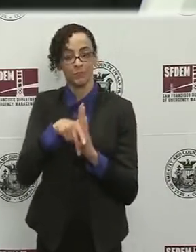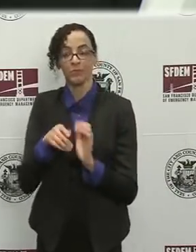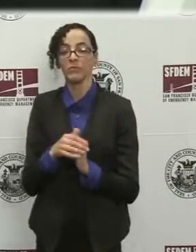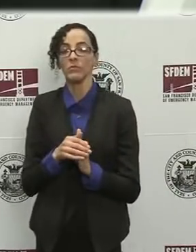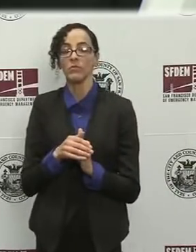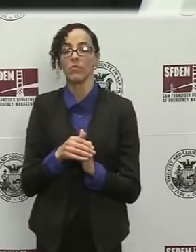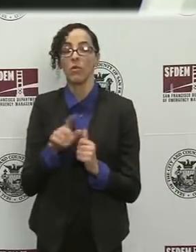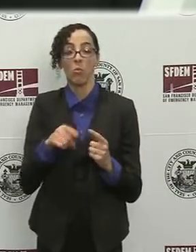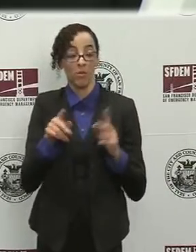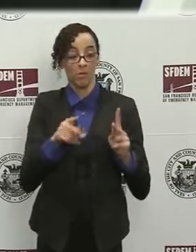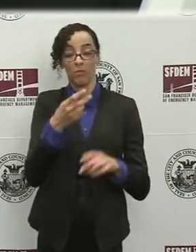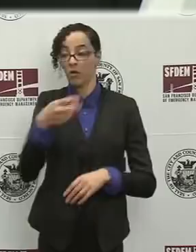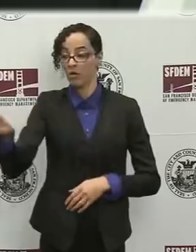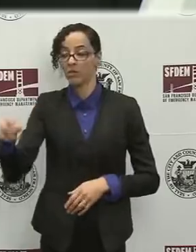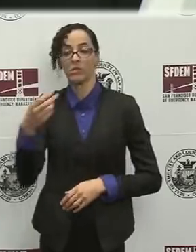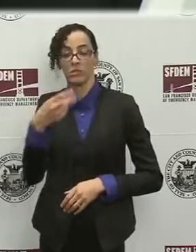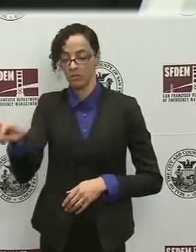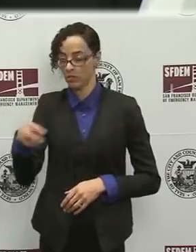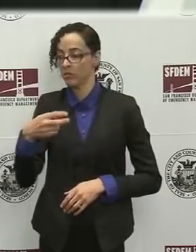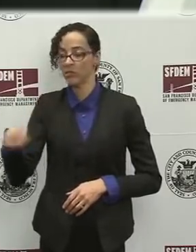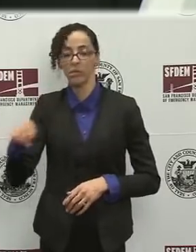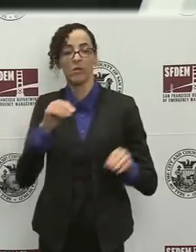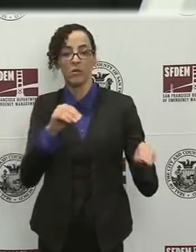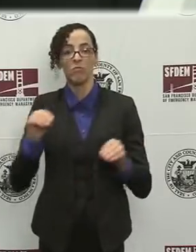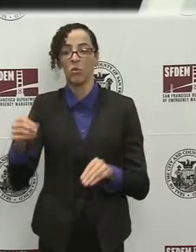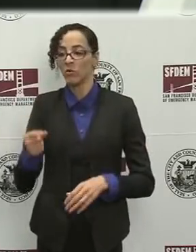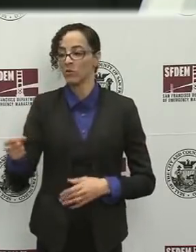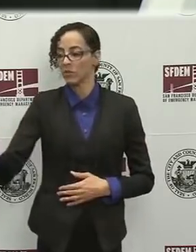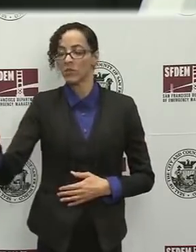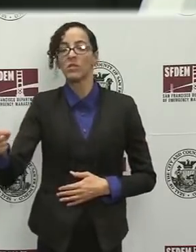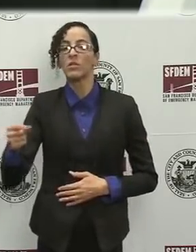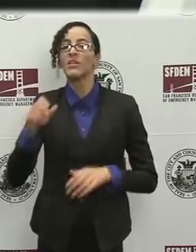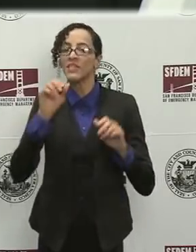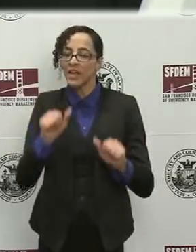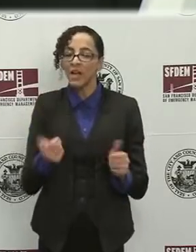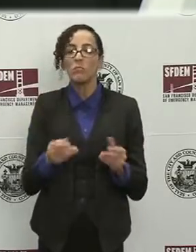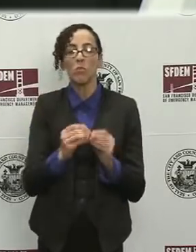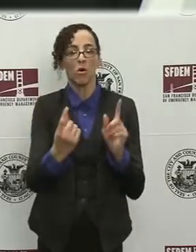social distancing will be accomplished. Director Rohr also